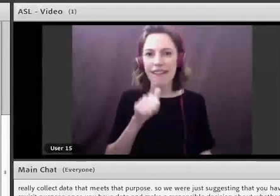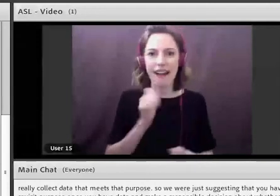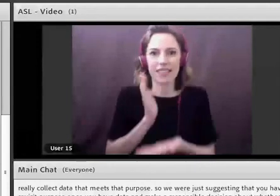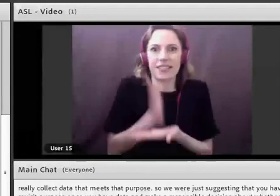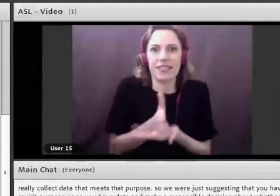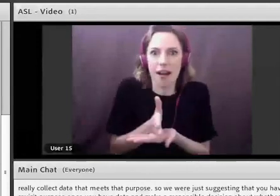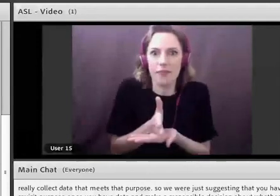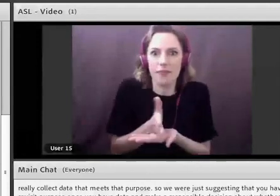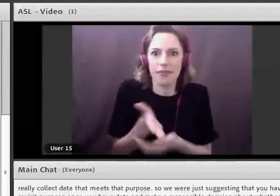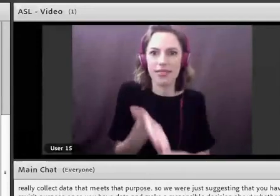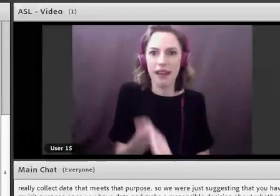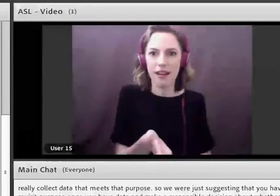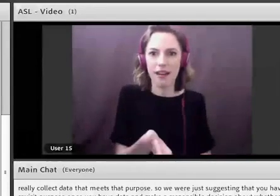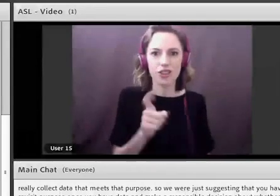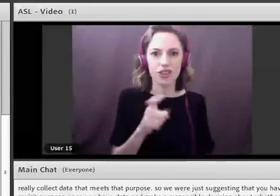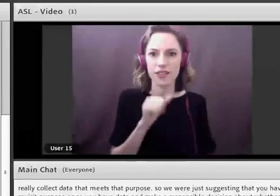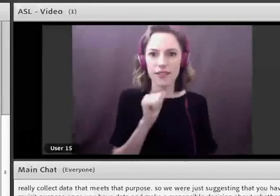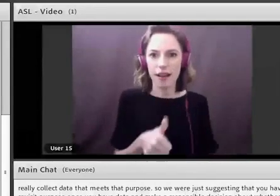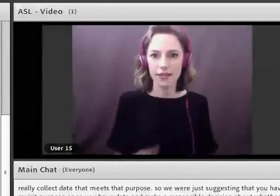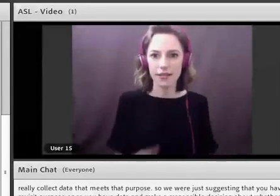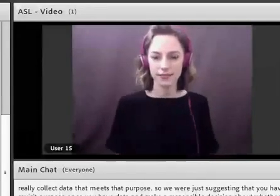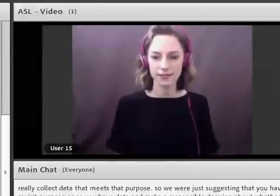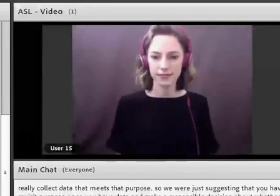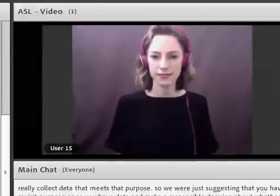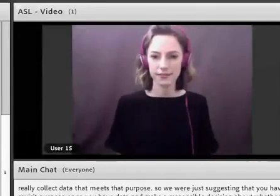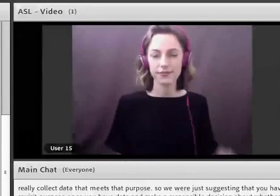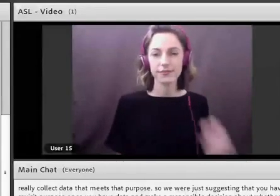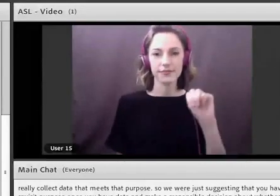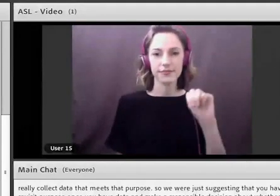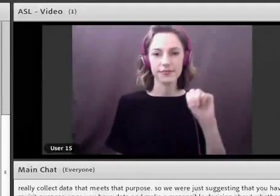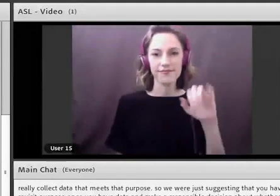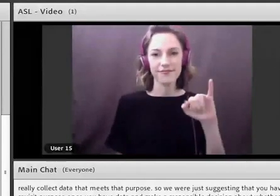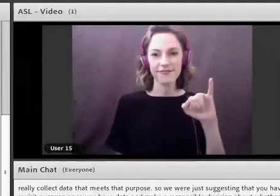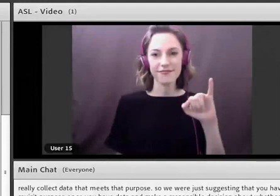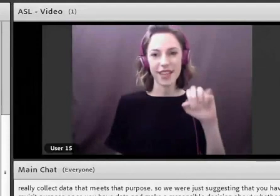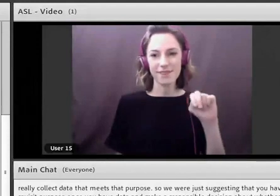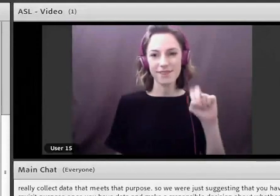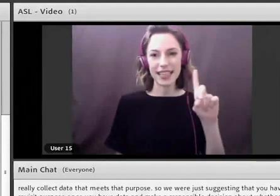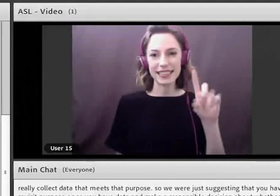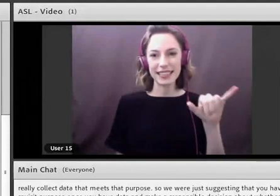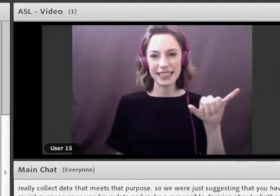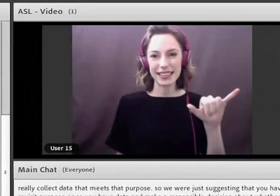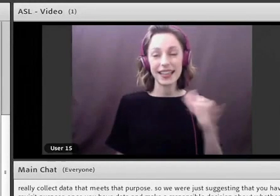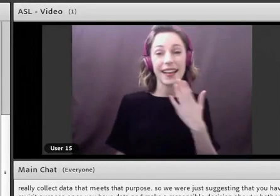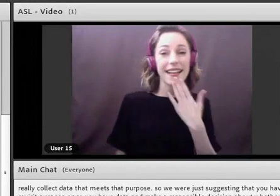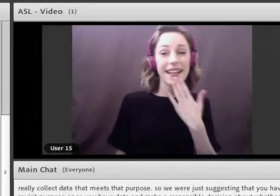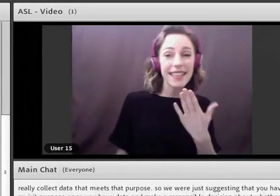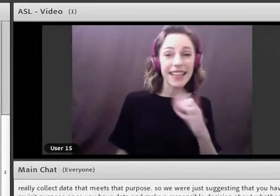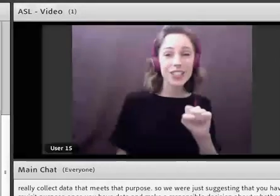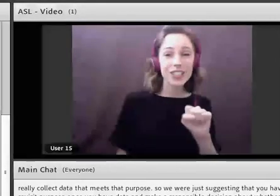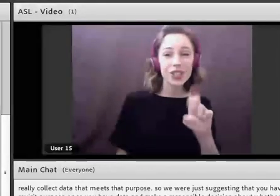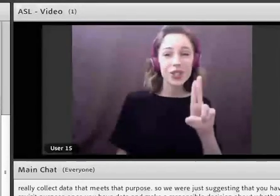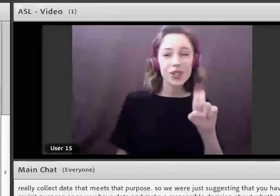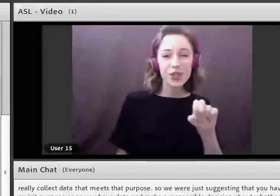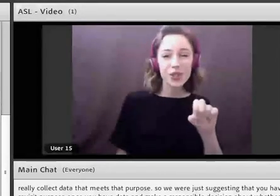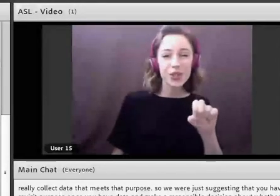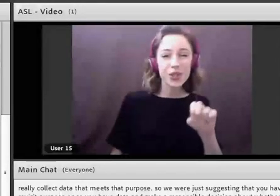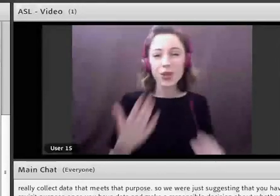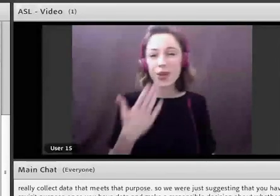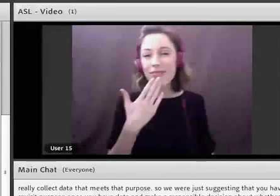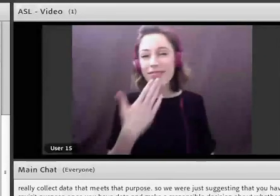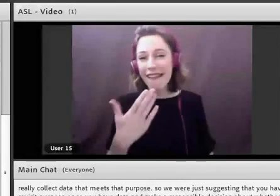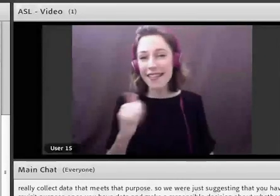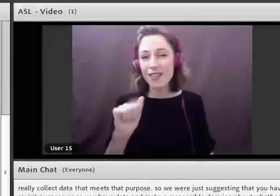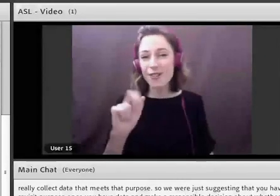Yeah, thank you, Sue, and thank you, Anne. We have about 8 minutes left for our debrief. So